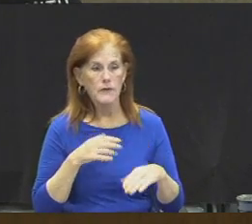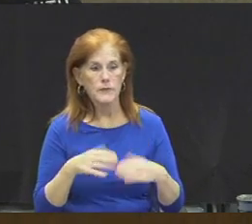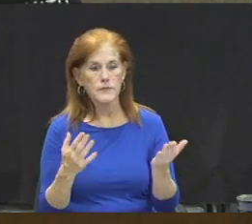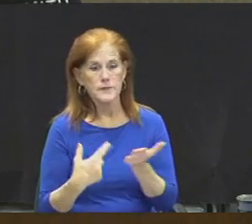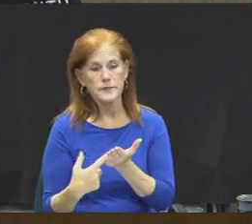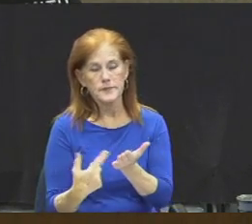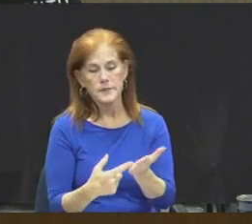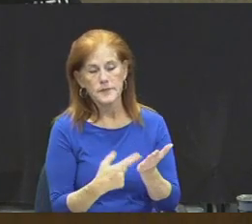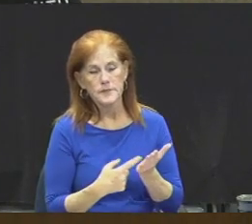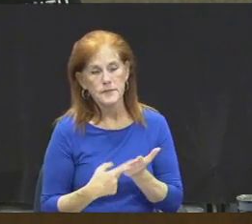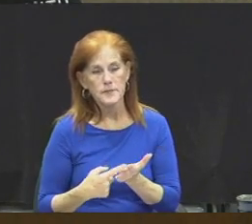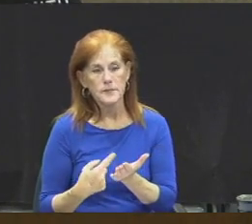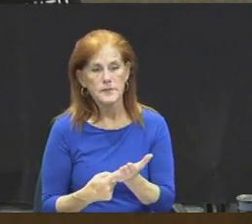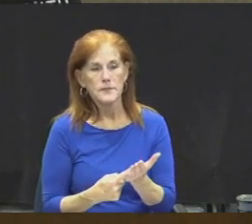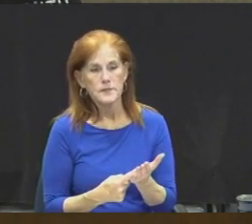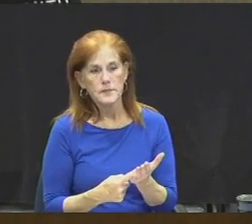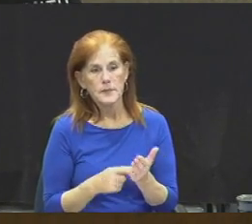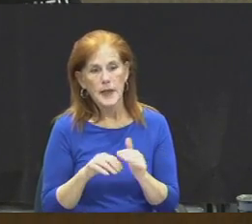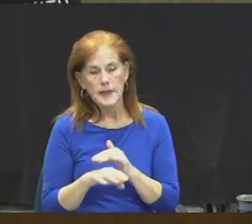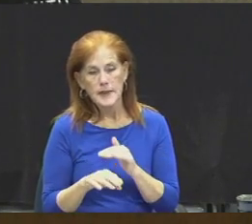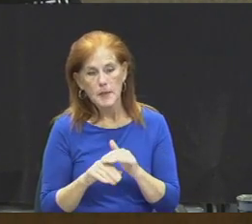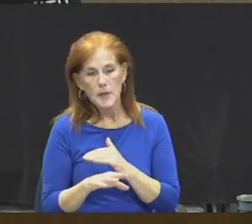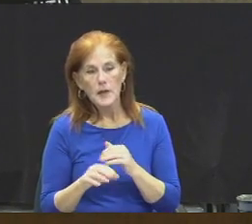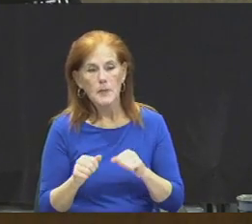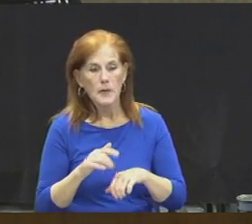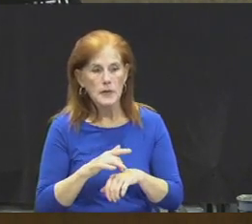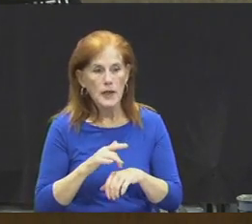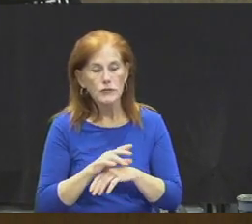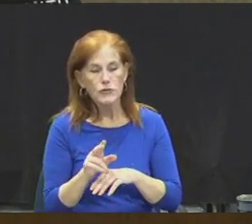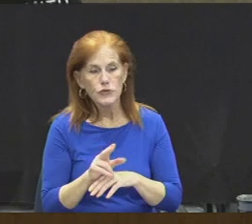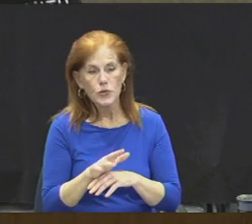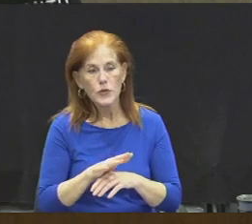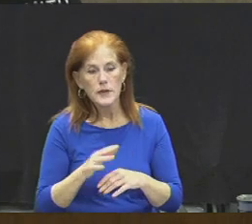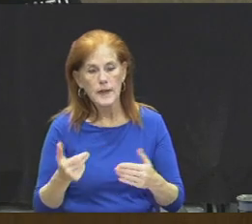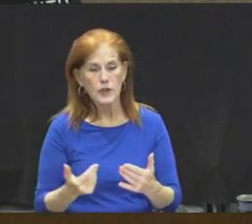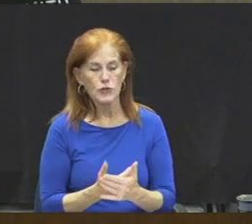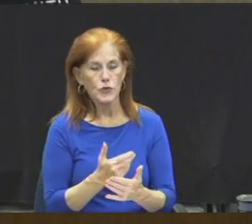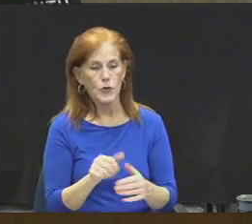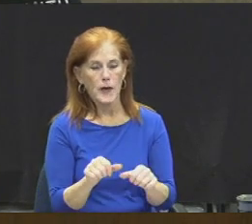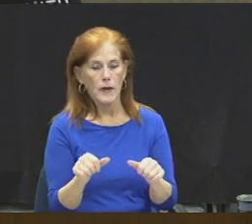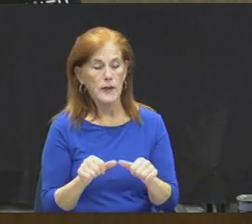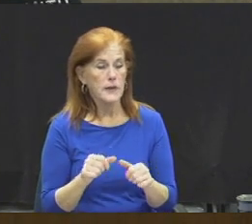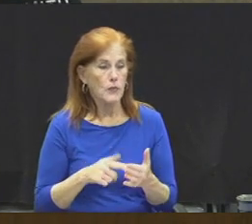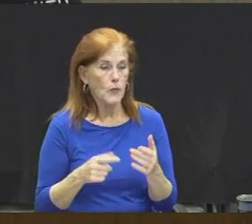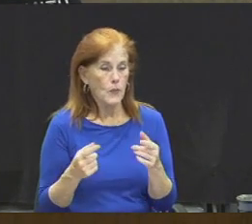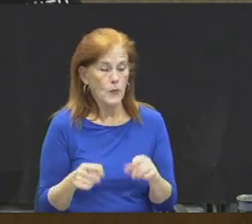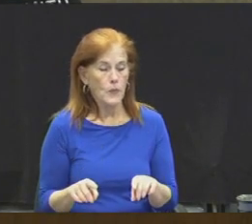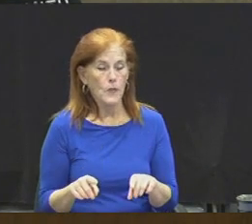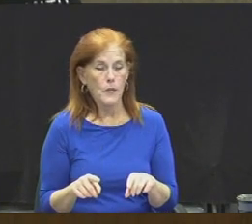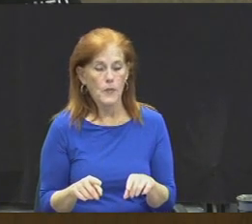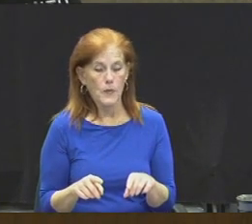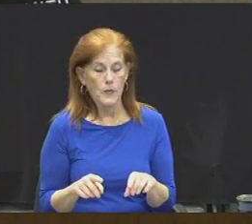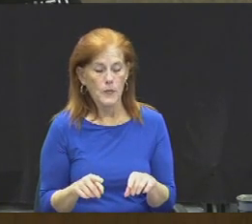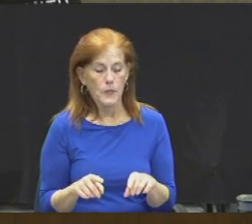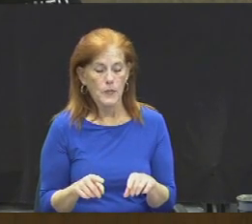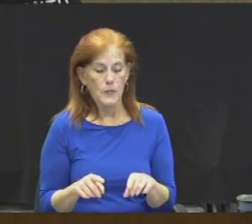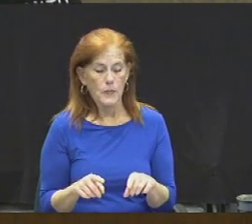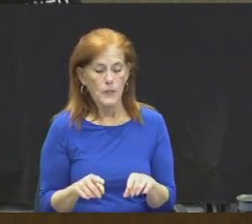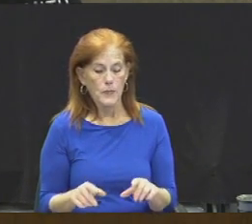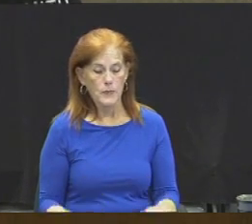about the accessibility and kind of what went on in terms of